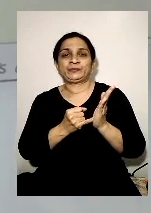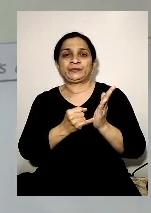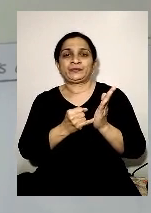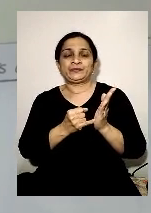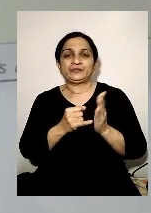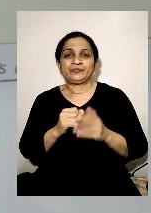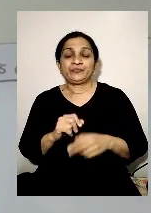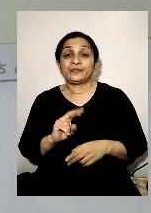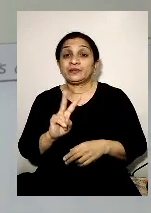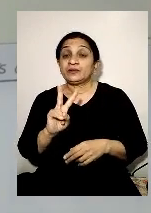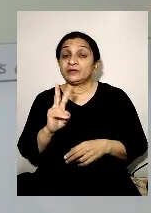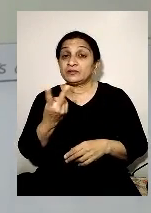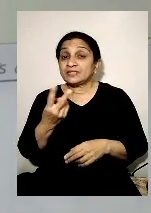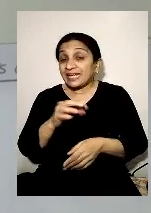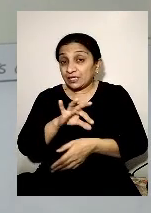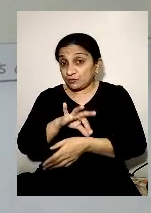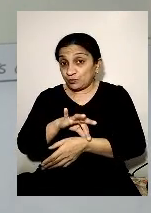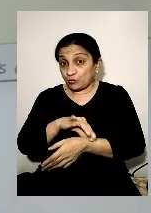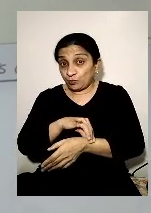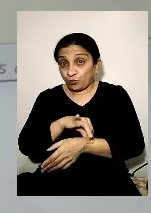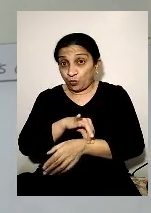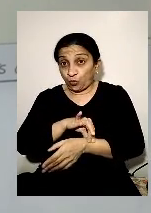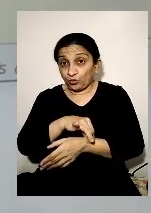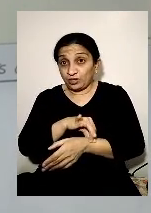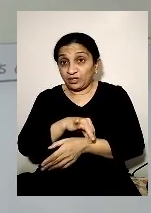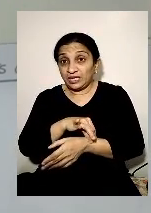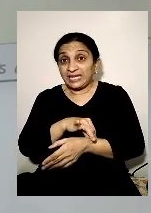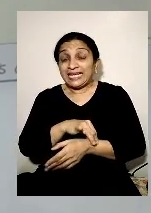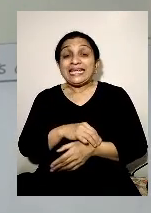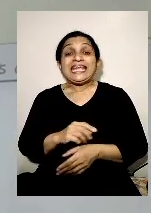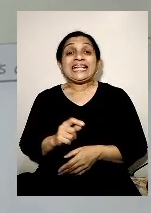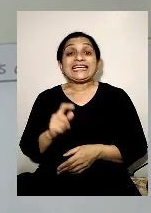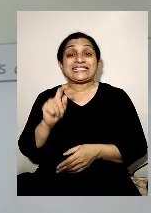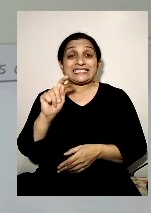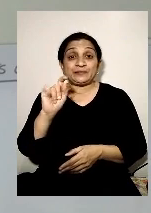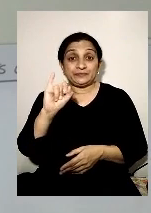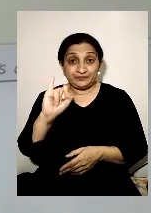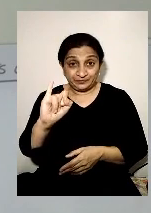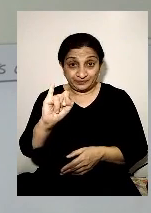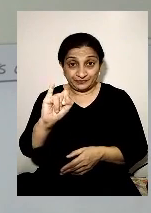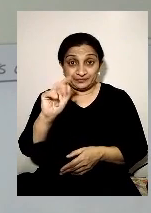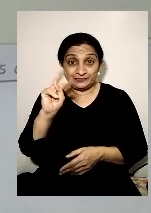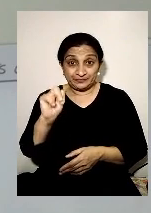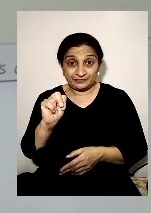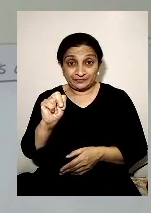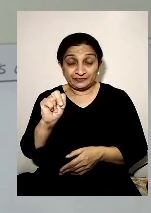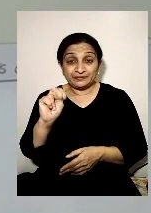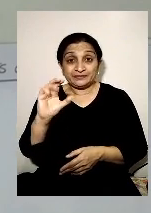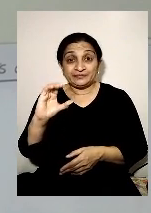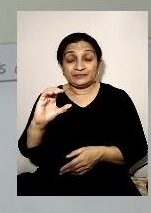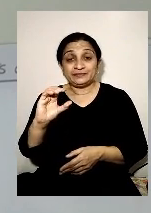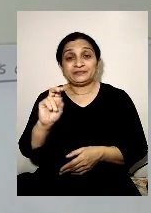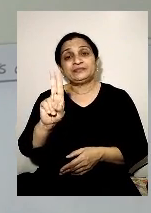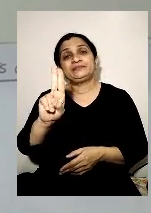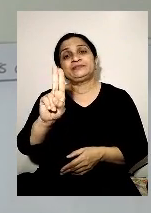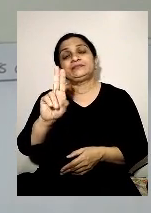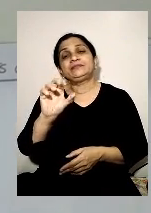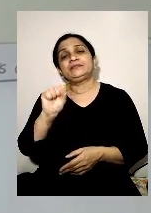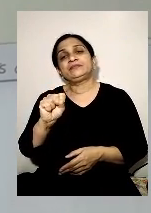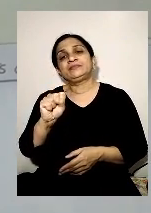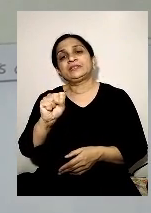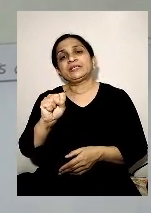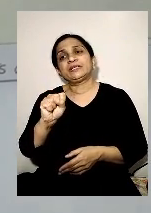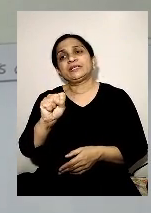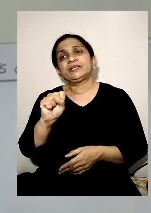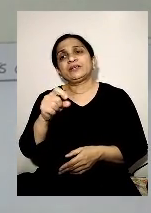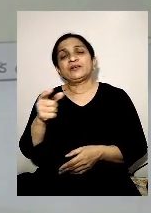the second bone is called as ringus just draw